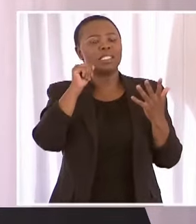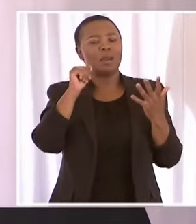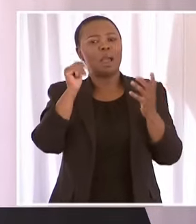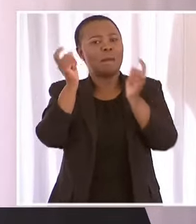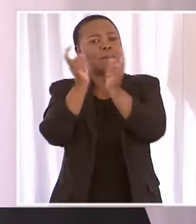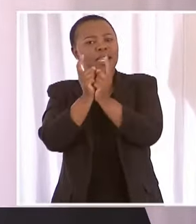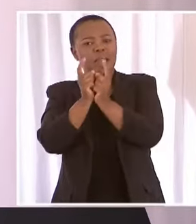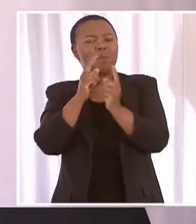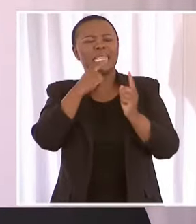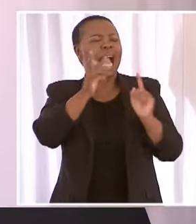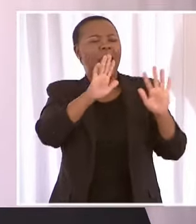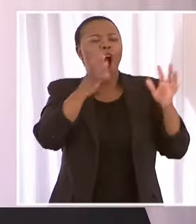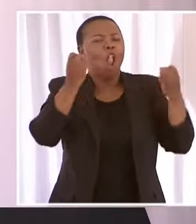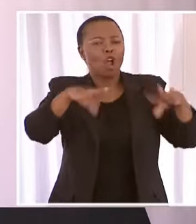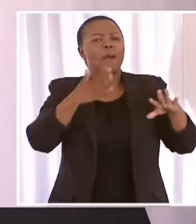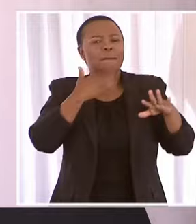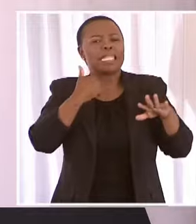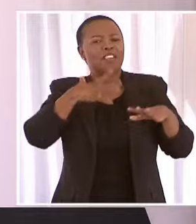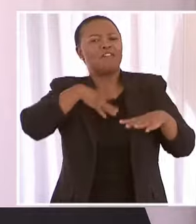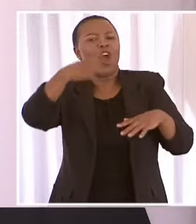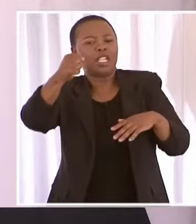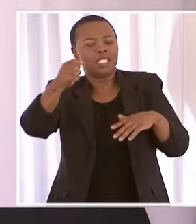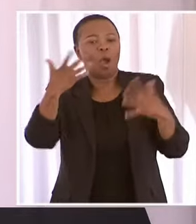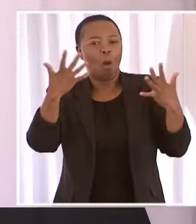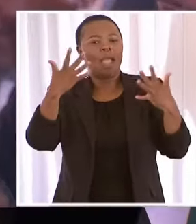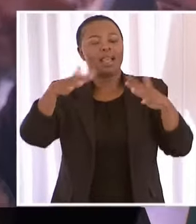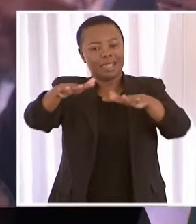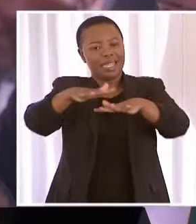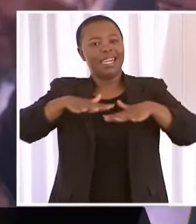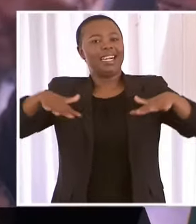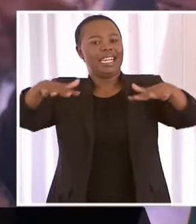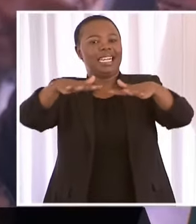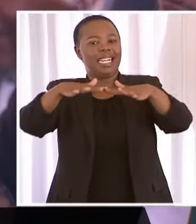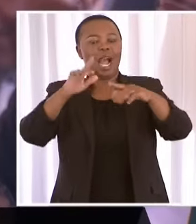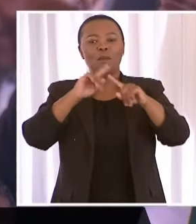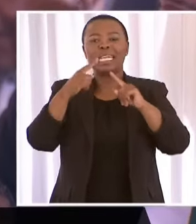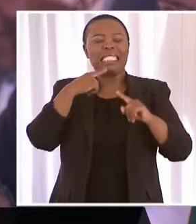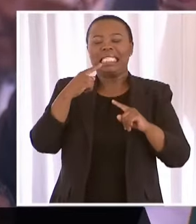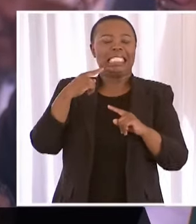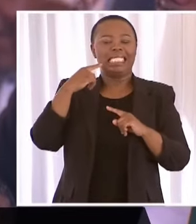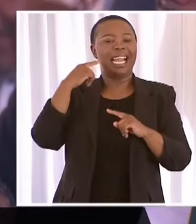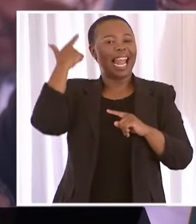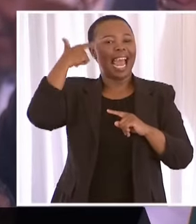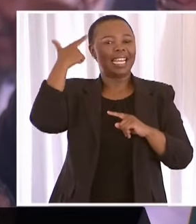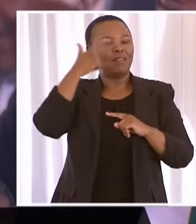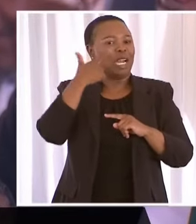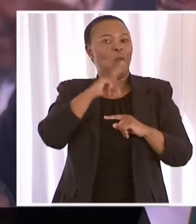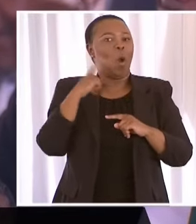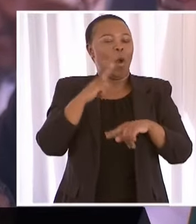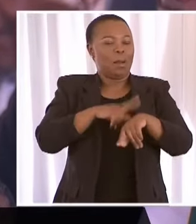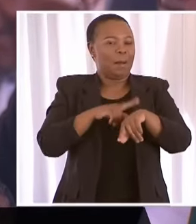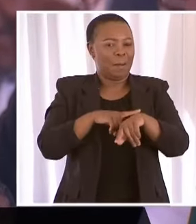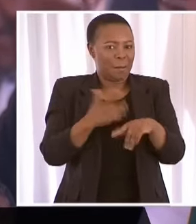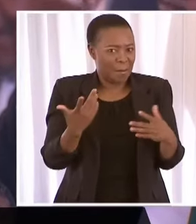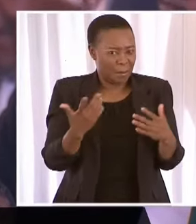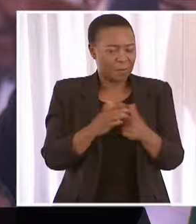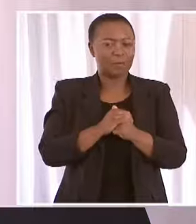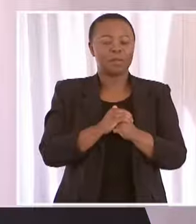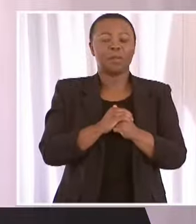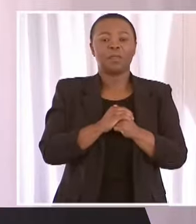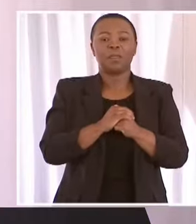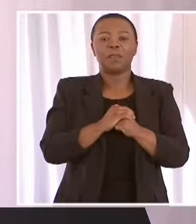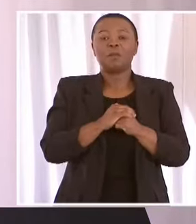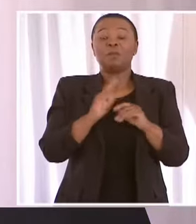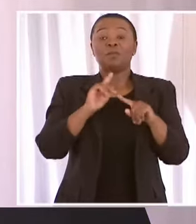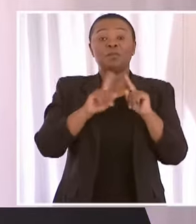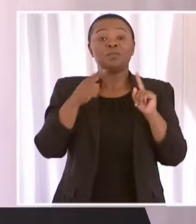no, he says, I'll get lost, come and meet me at the palace. This is a man who'd lived in London for a very long time, he could have done it. So I arrive at the palace, I